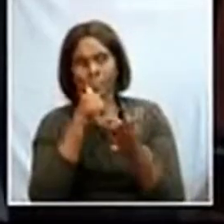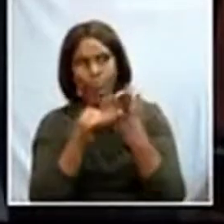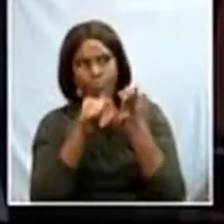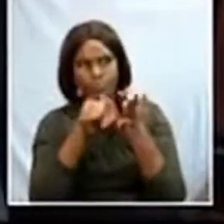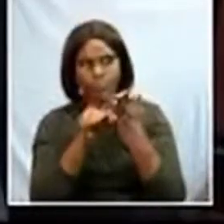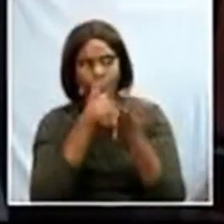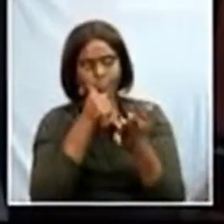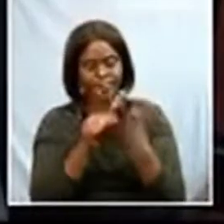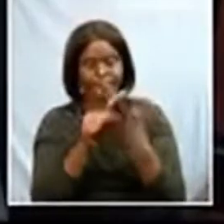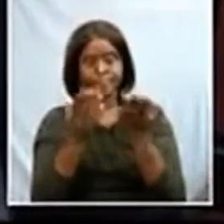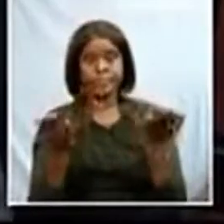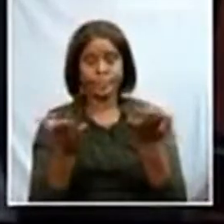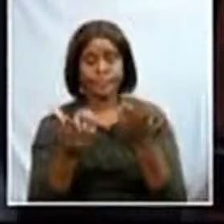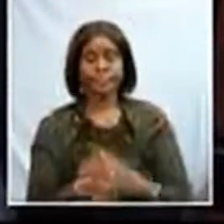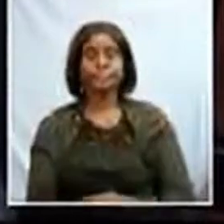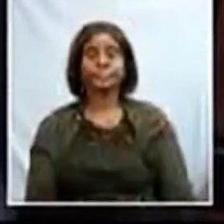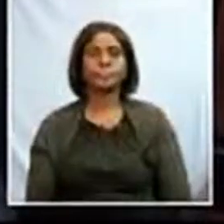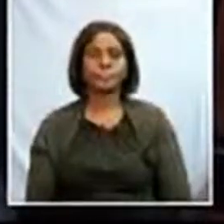letter?